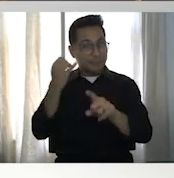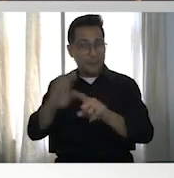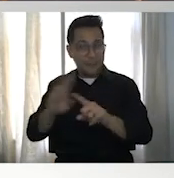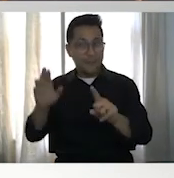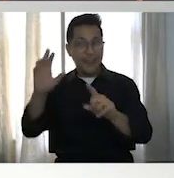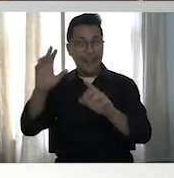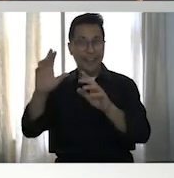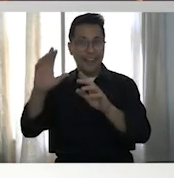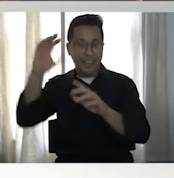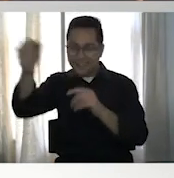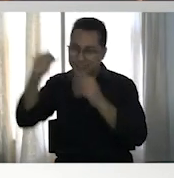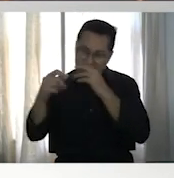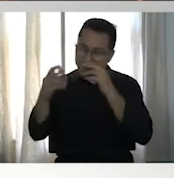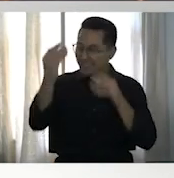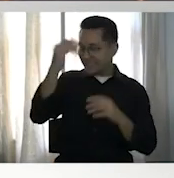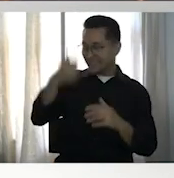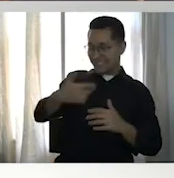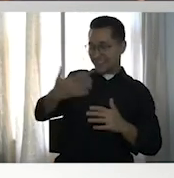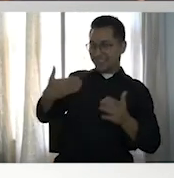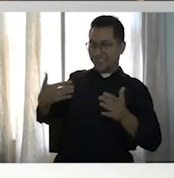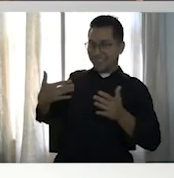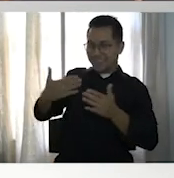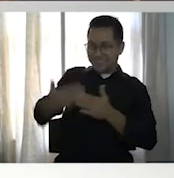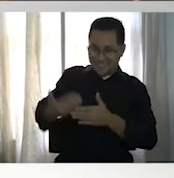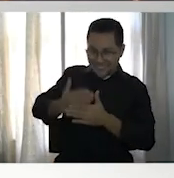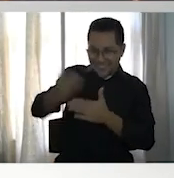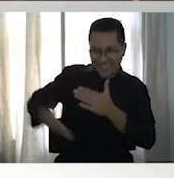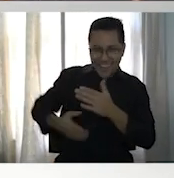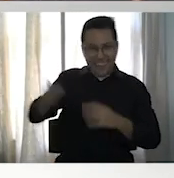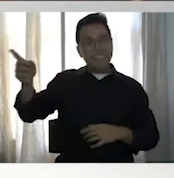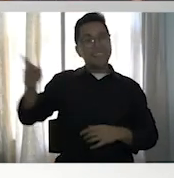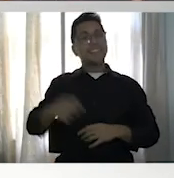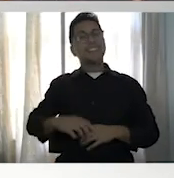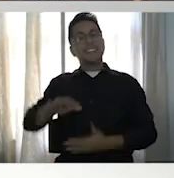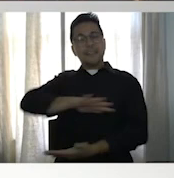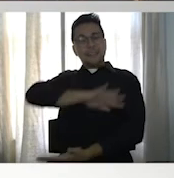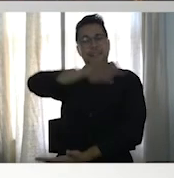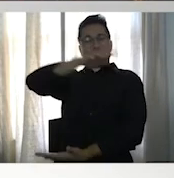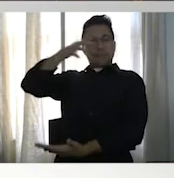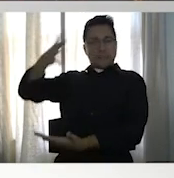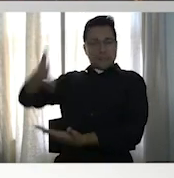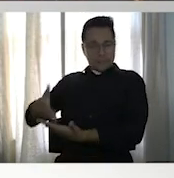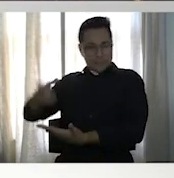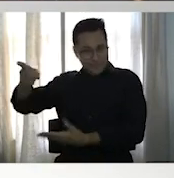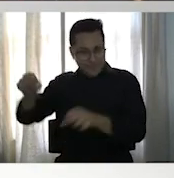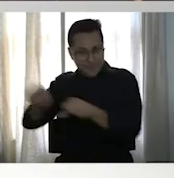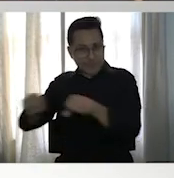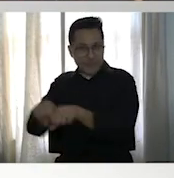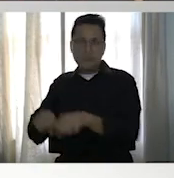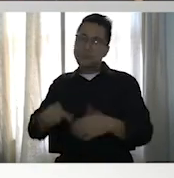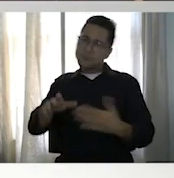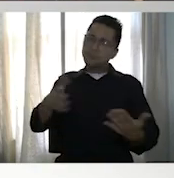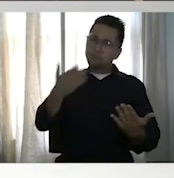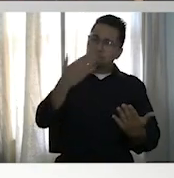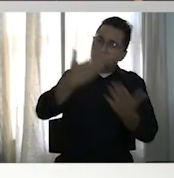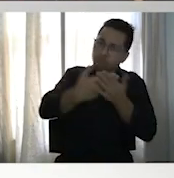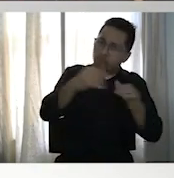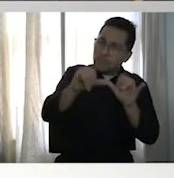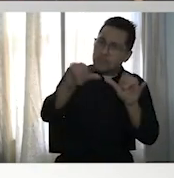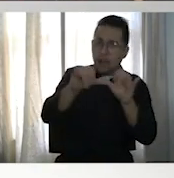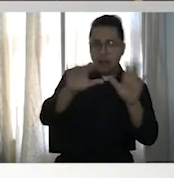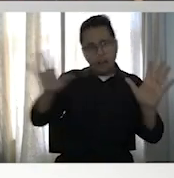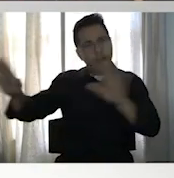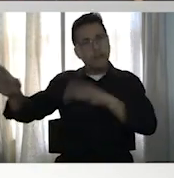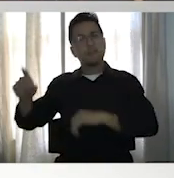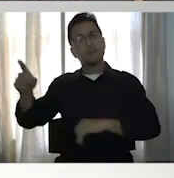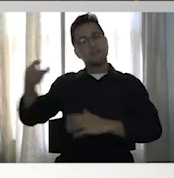that we've made it to the end. This is a pile of shoes. Notice that they're good size shoes. This